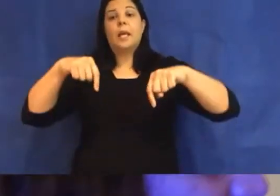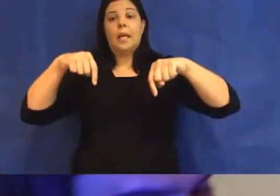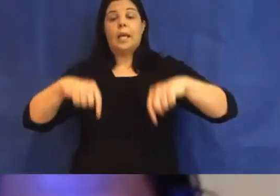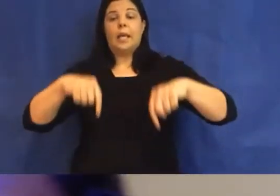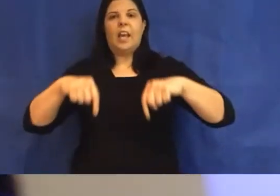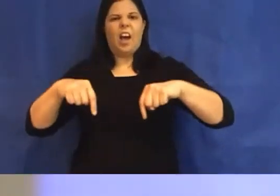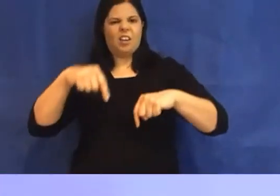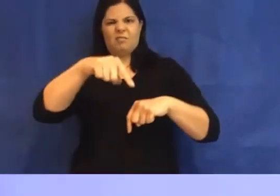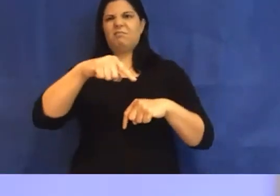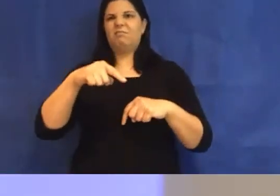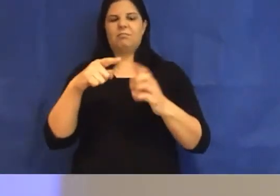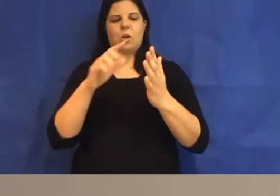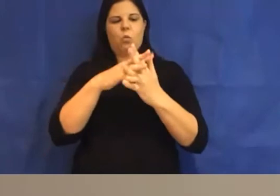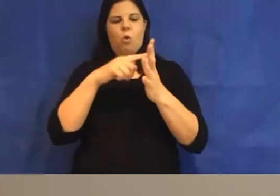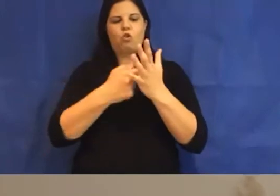Thank you.